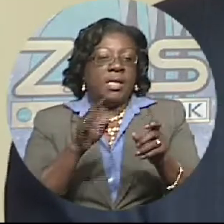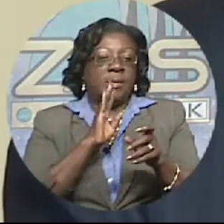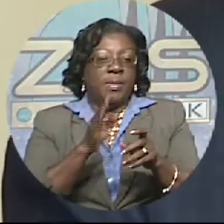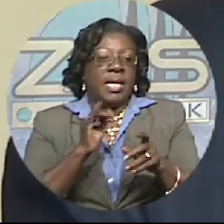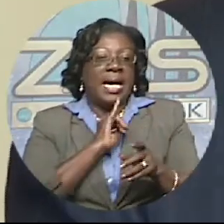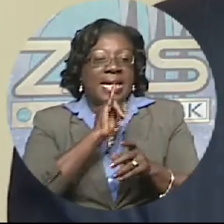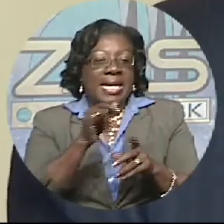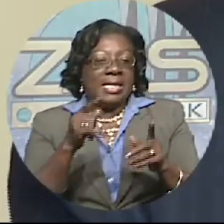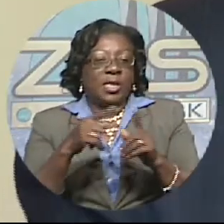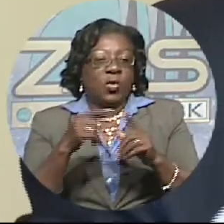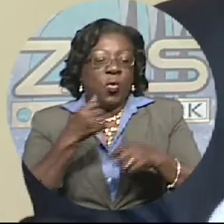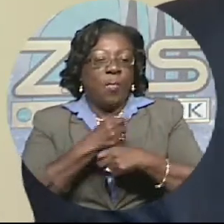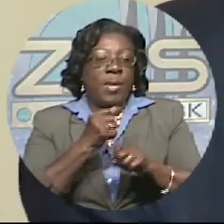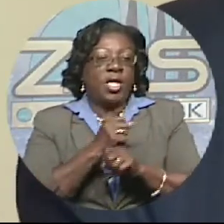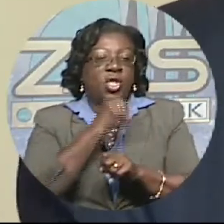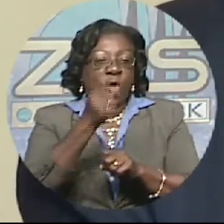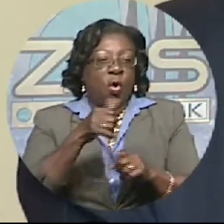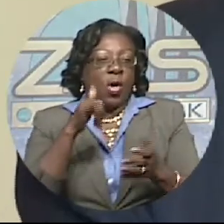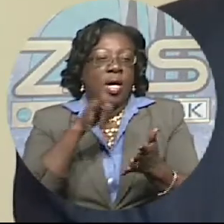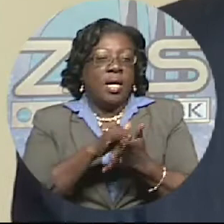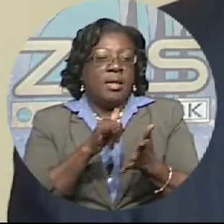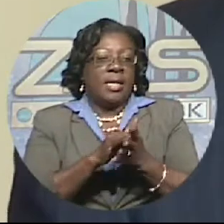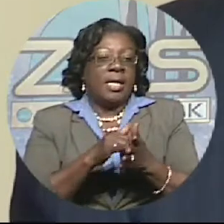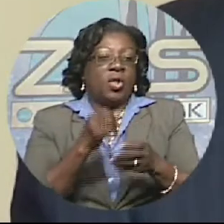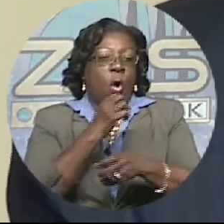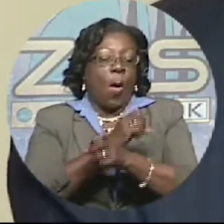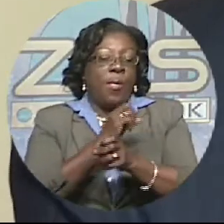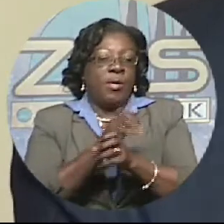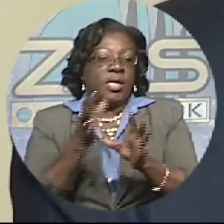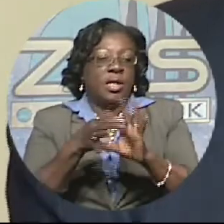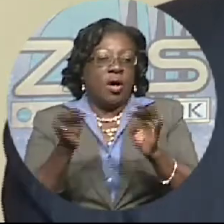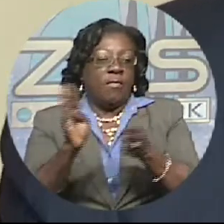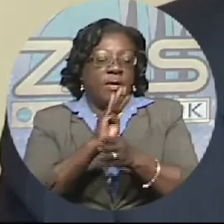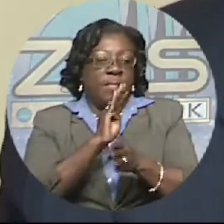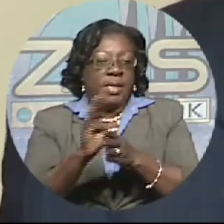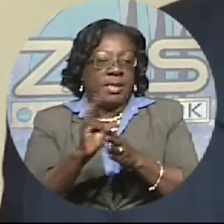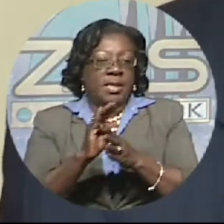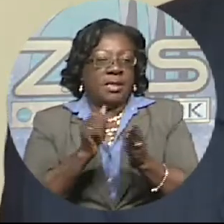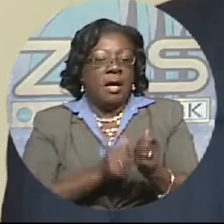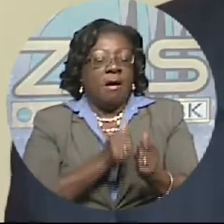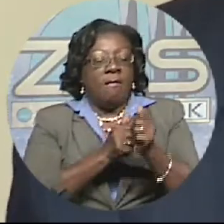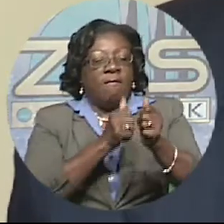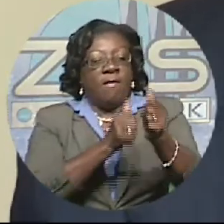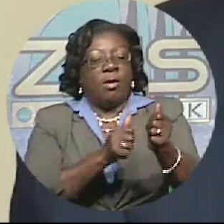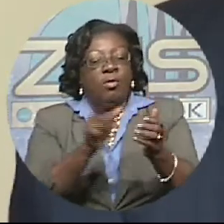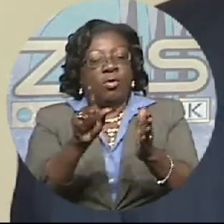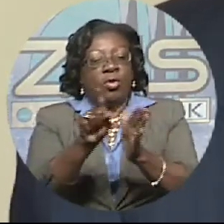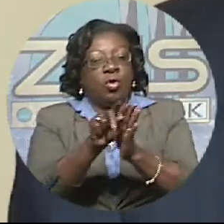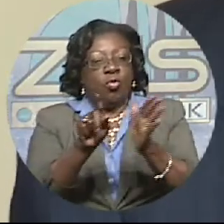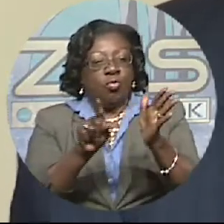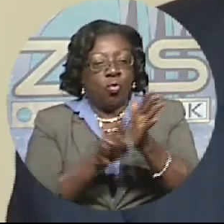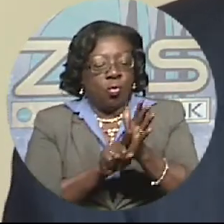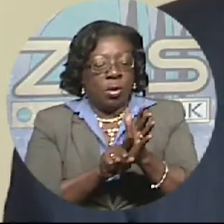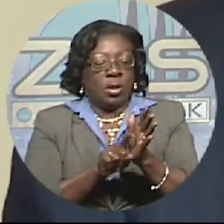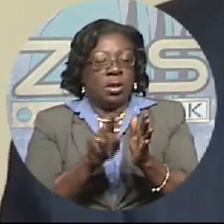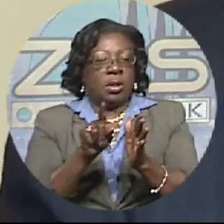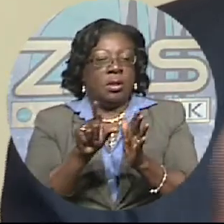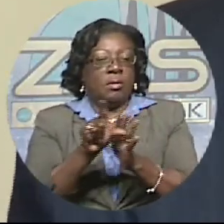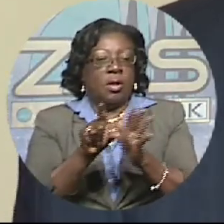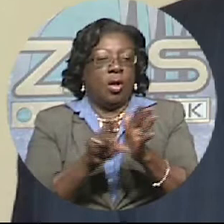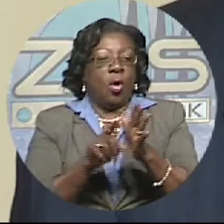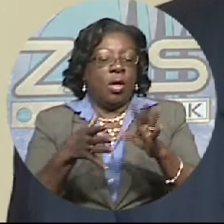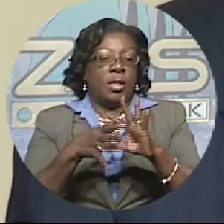and is to ensure that the structure and the operation of the company meets all of the regulatory and financial reporting requirements that are